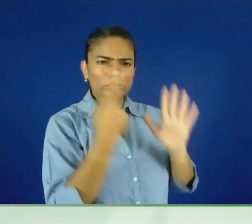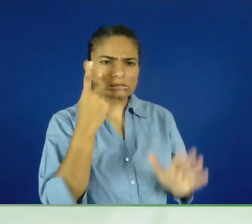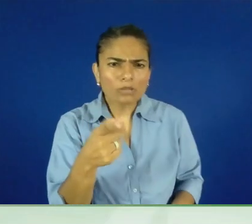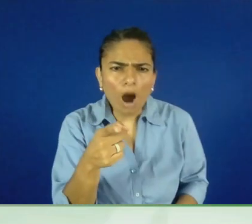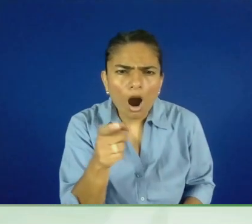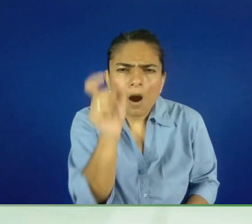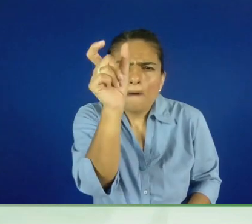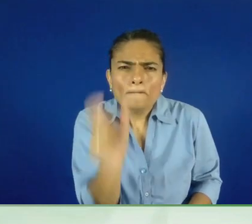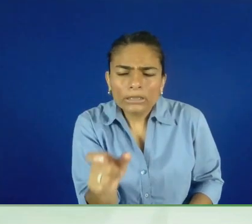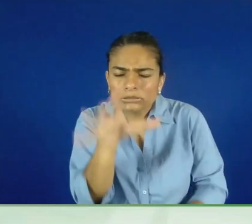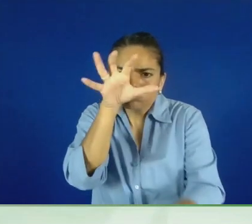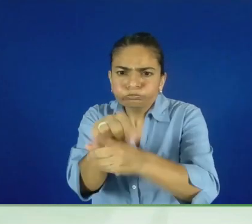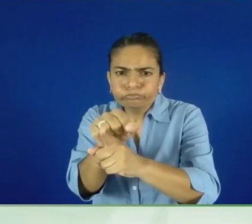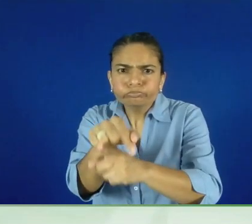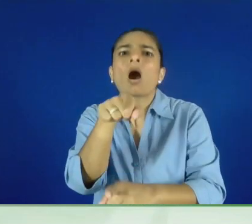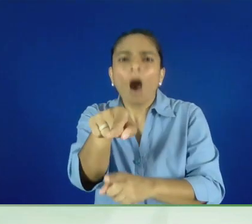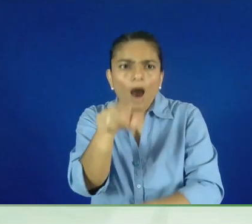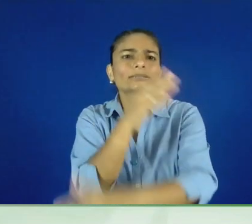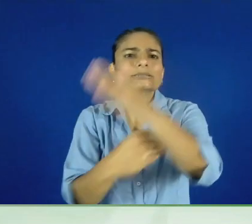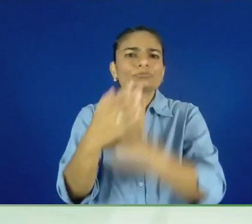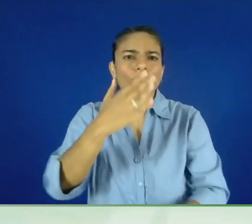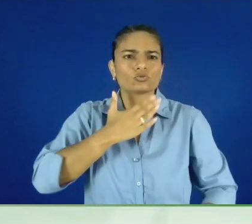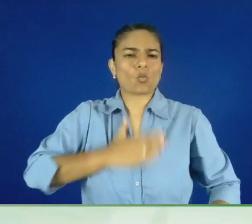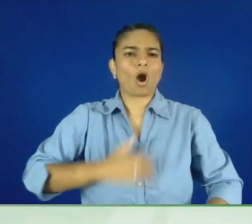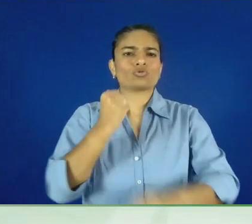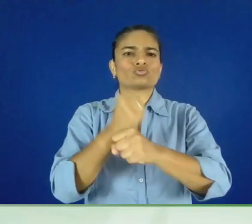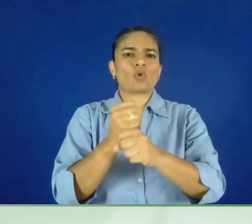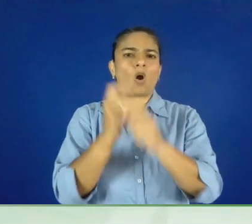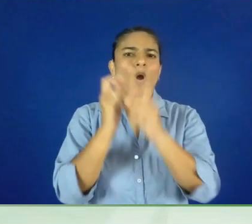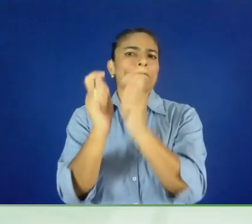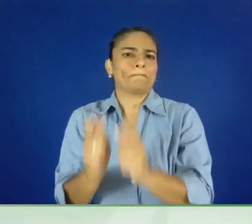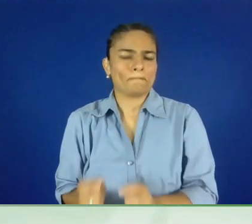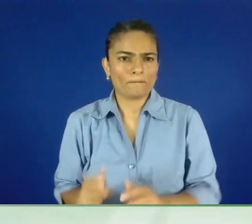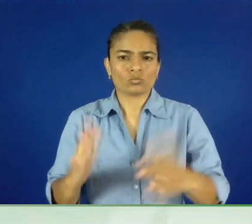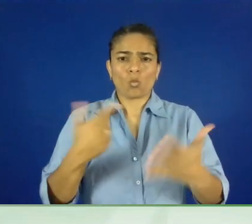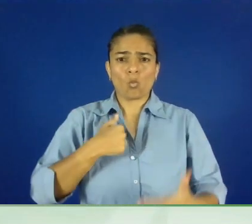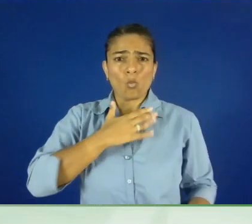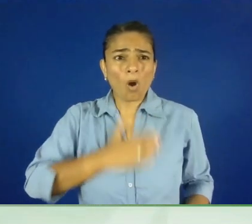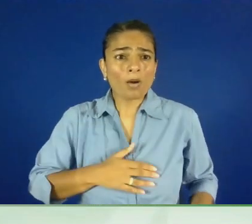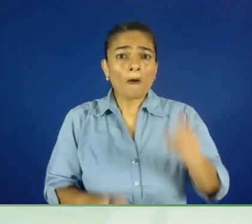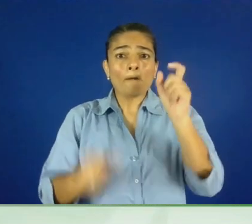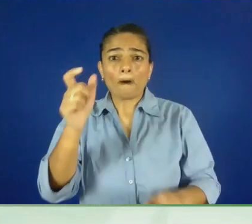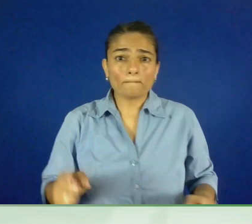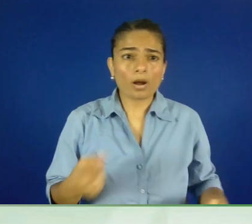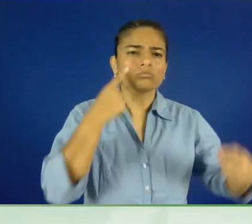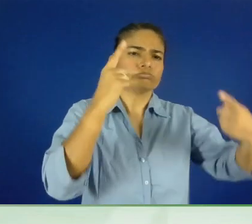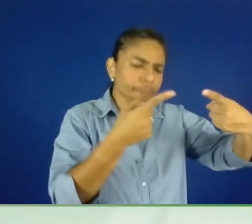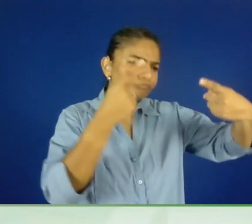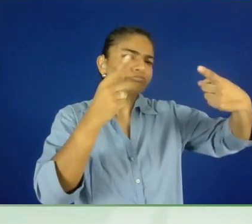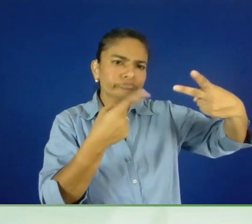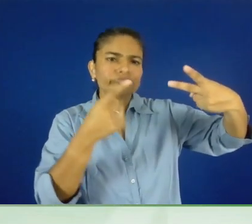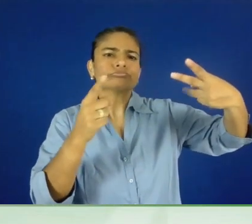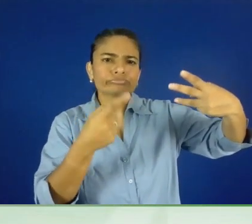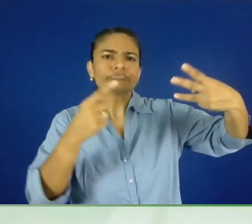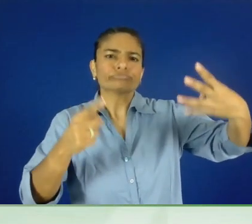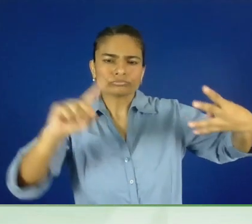And the fourth one, it's important to have an accessible process for grievance. If you don't agree, or if you